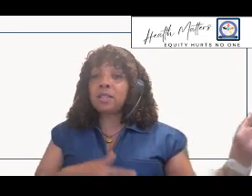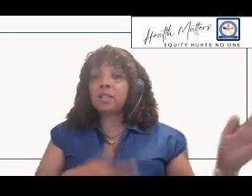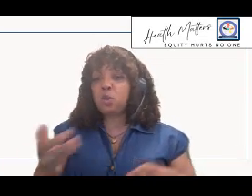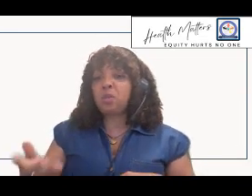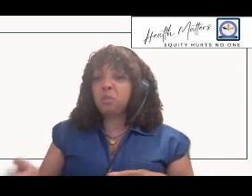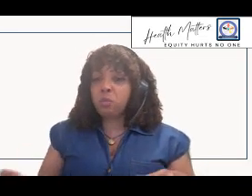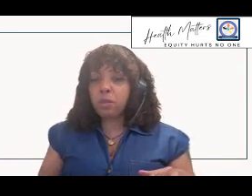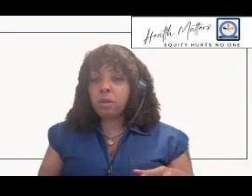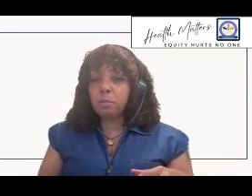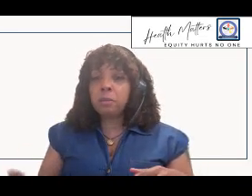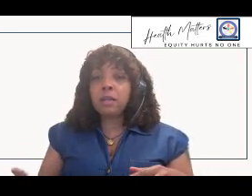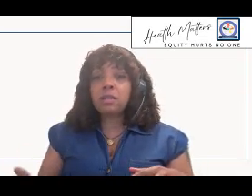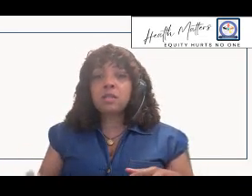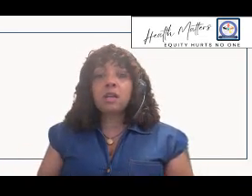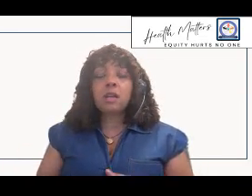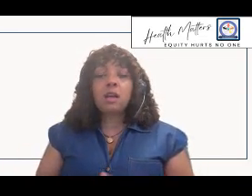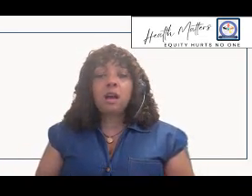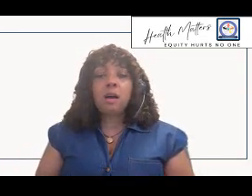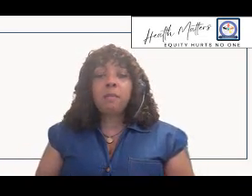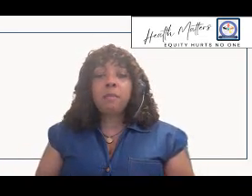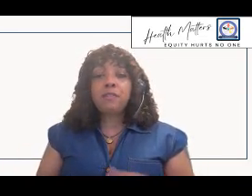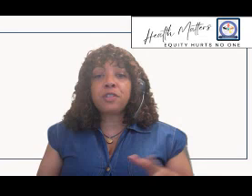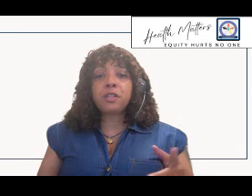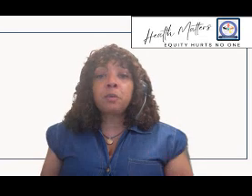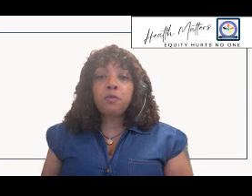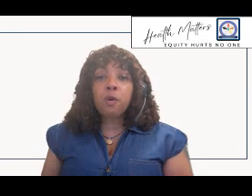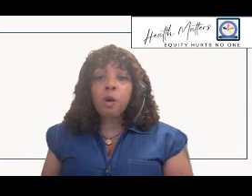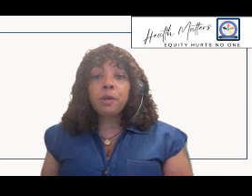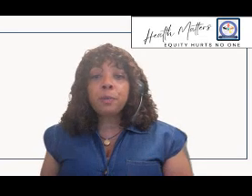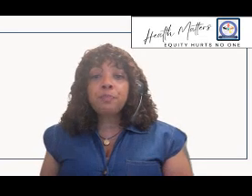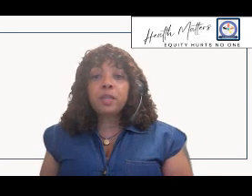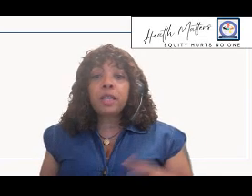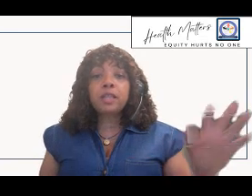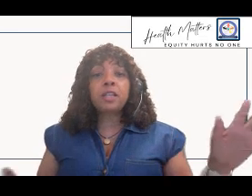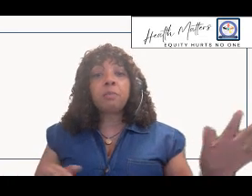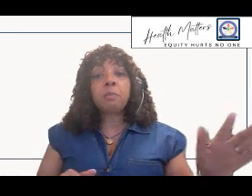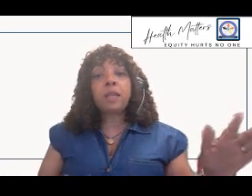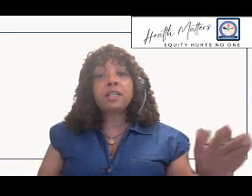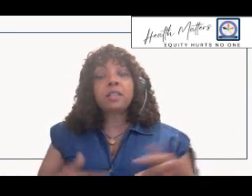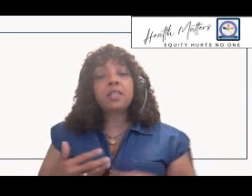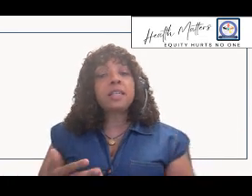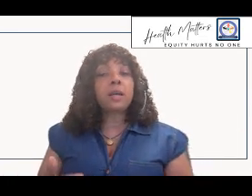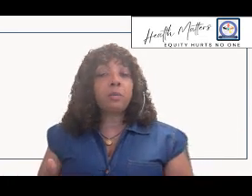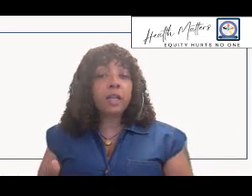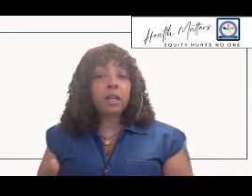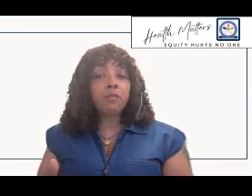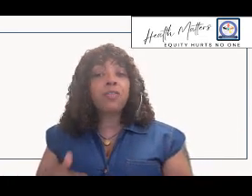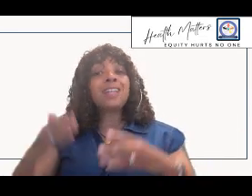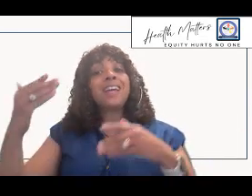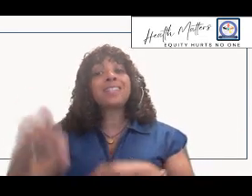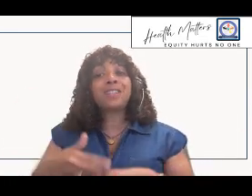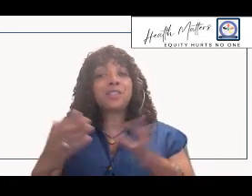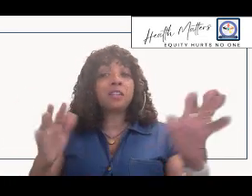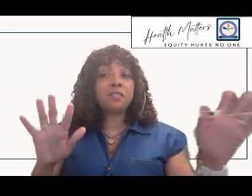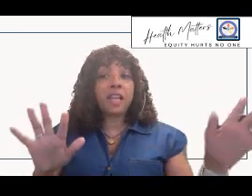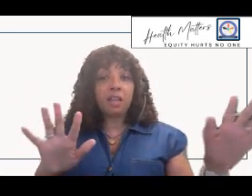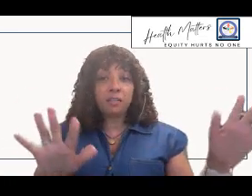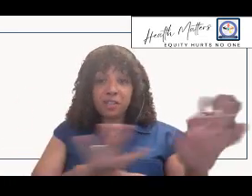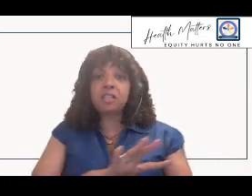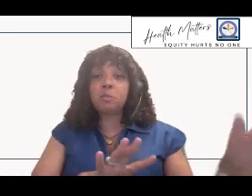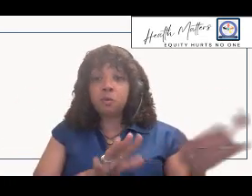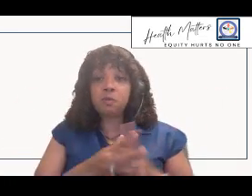so as is or with amendments. And if it's going to move forward, it then could be placed in the second reading for the next